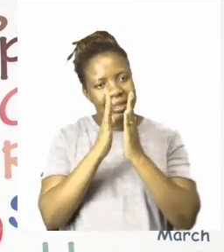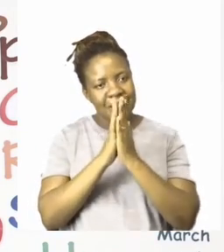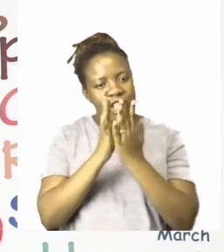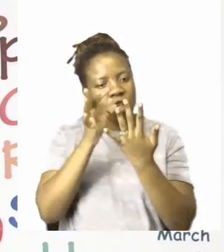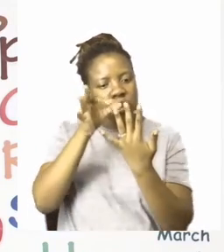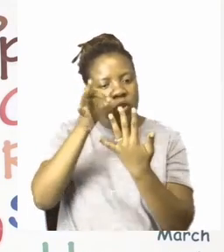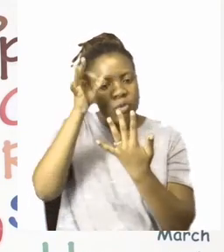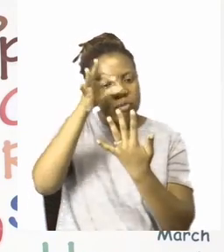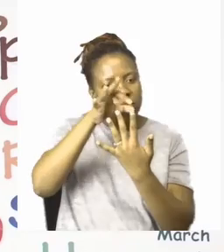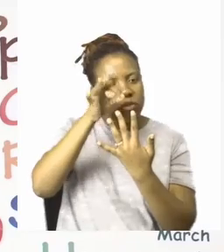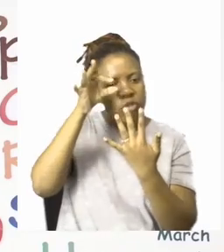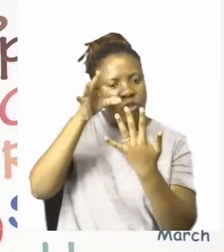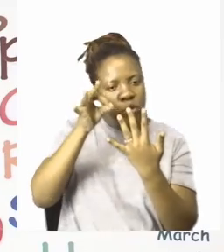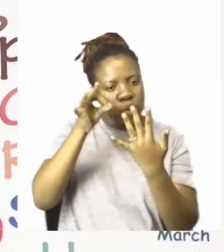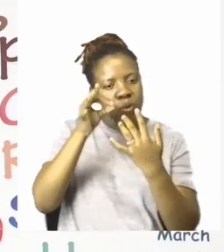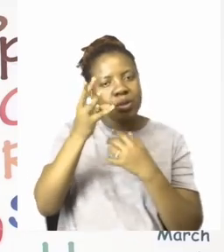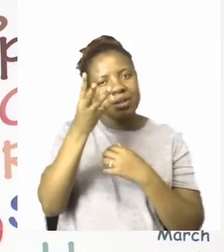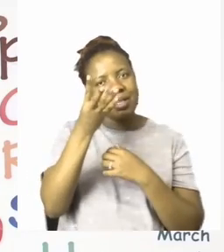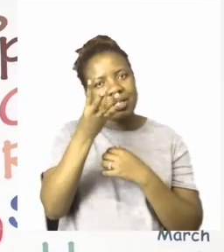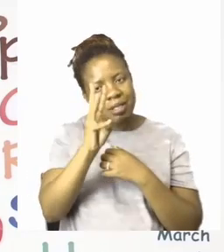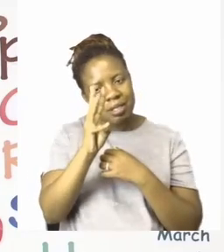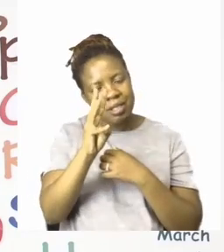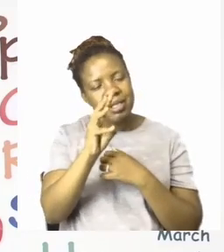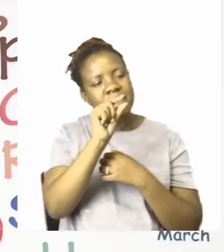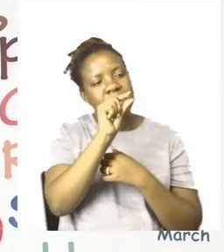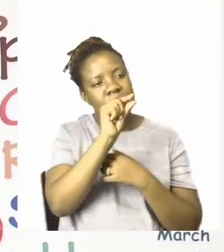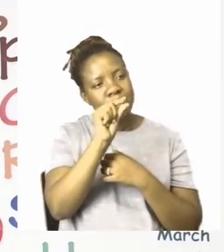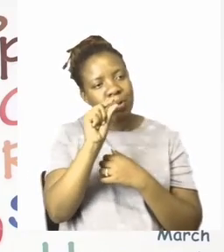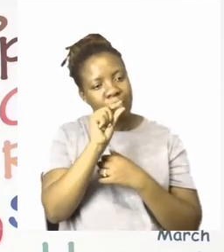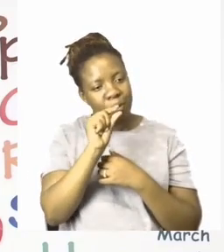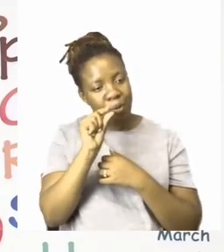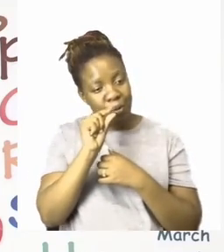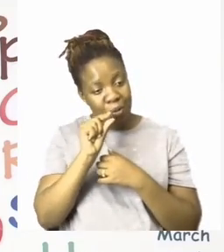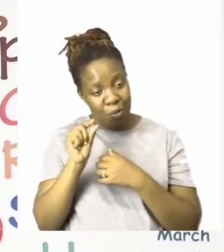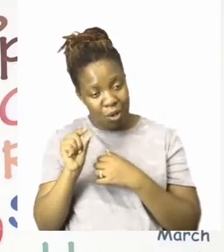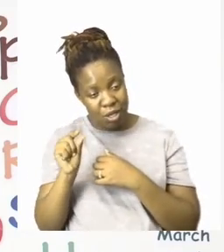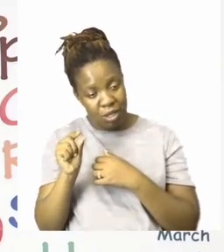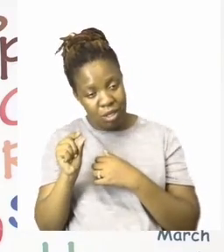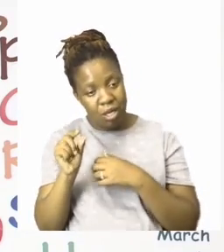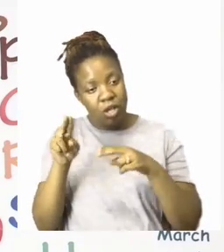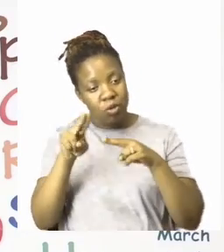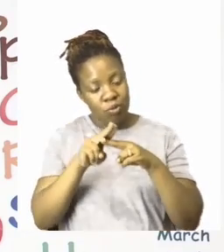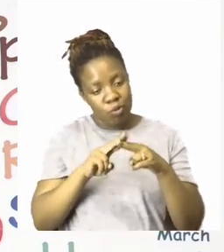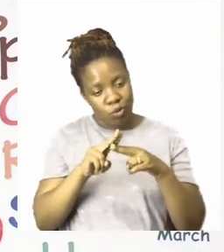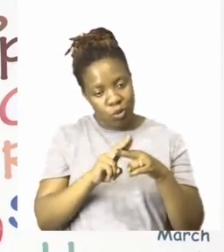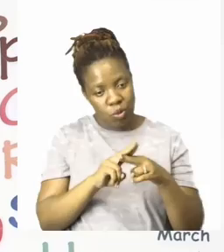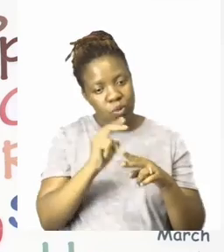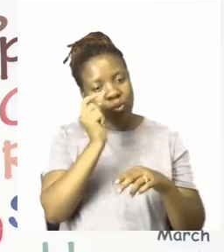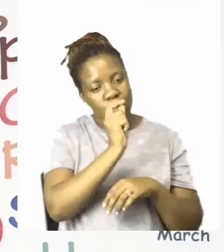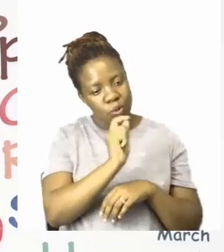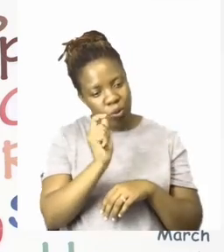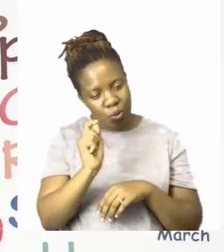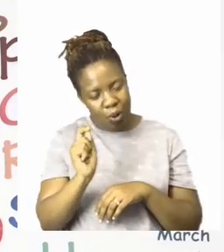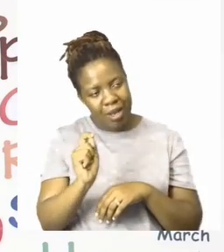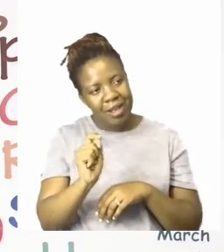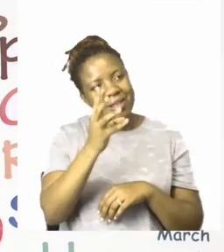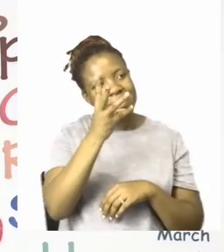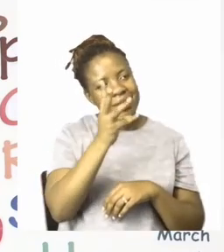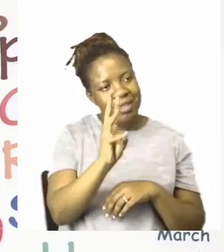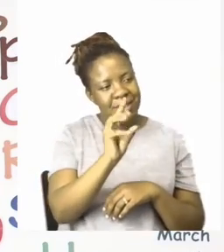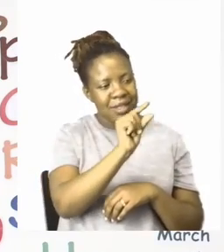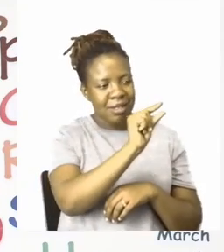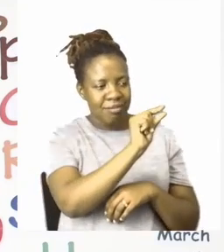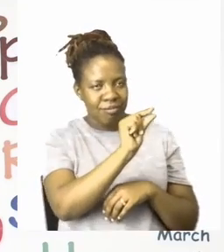words and make 6 sentences. So I'm going to leave you to it. Have fun. We'll